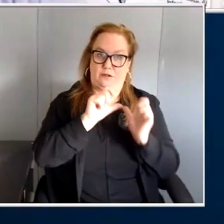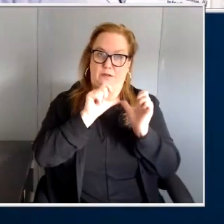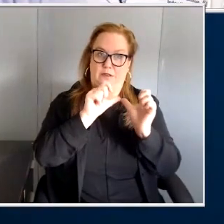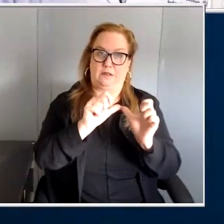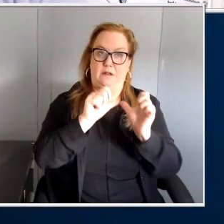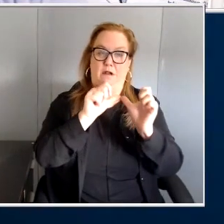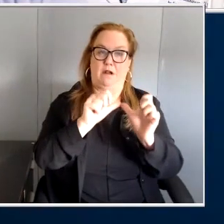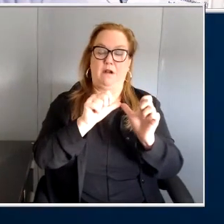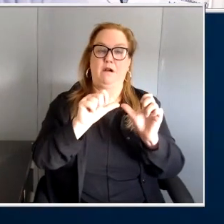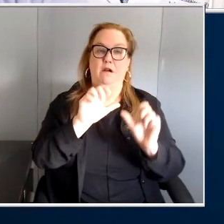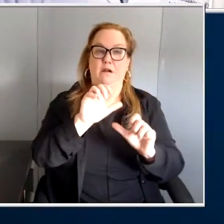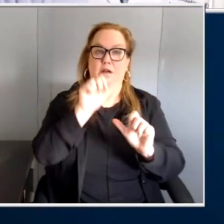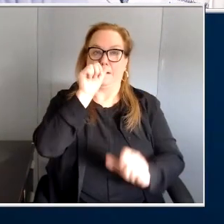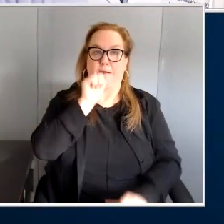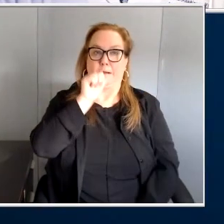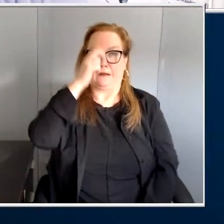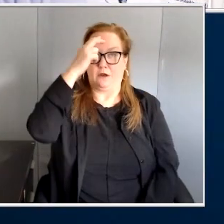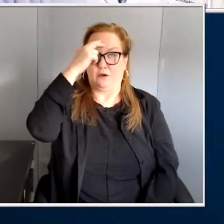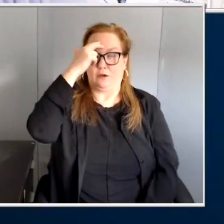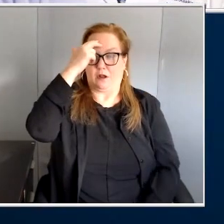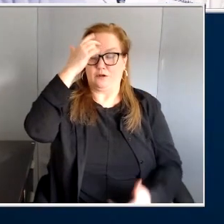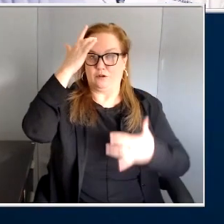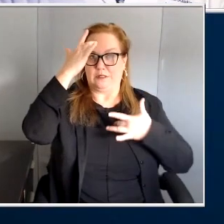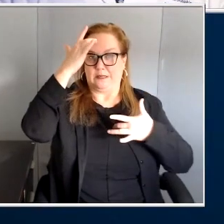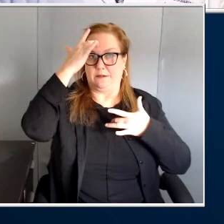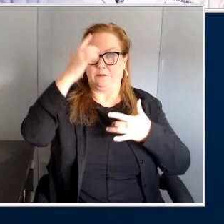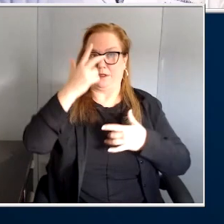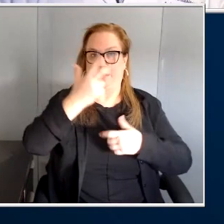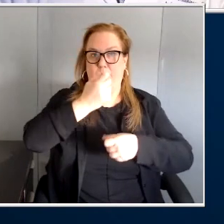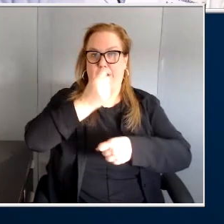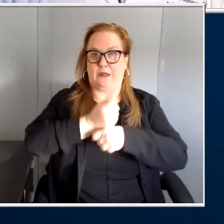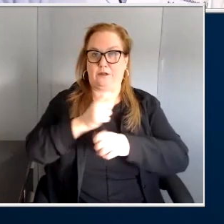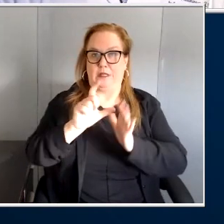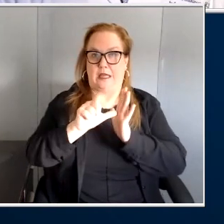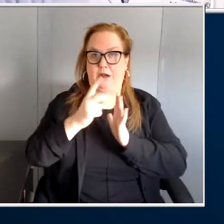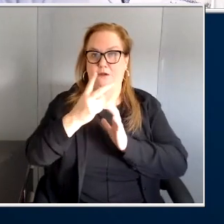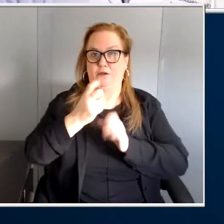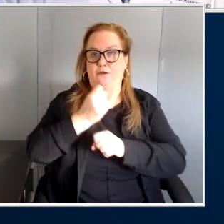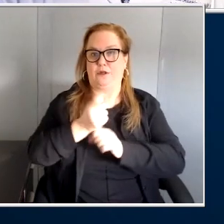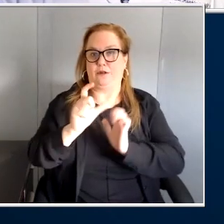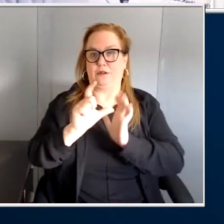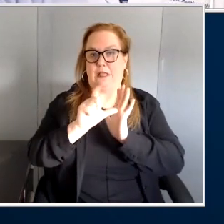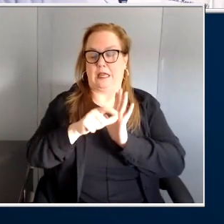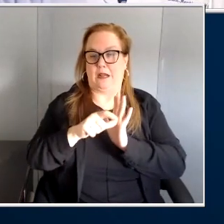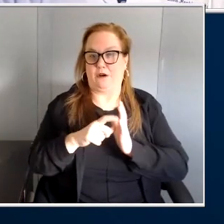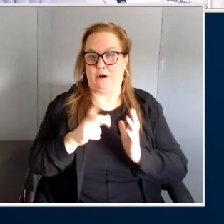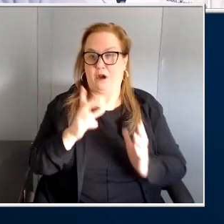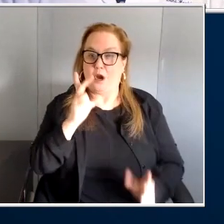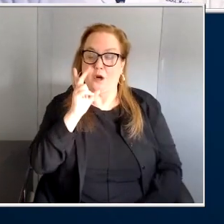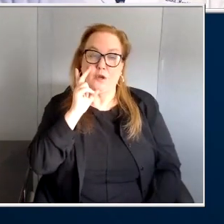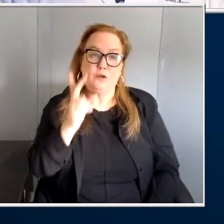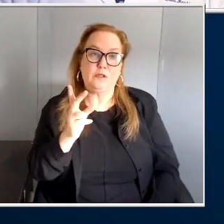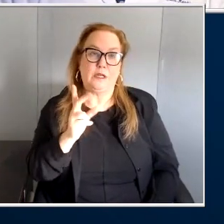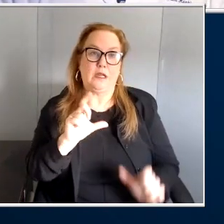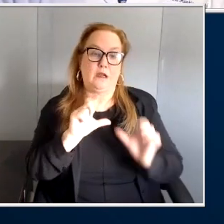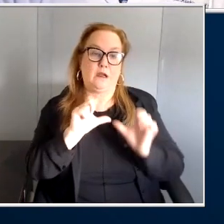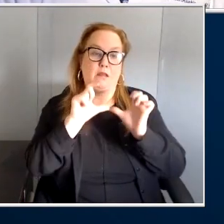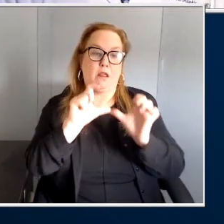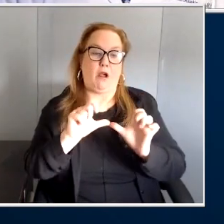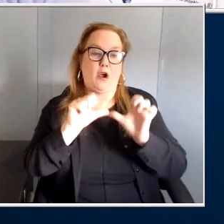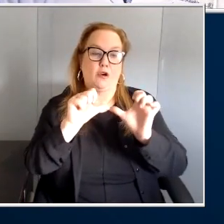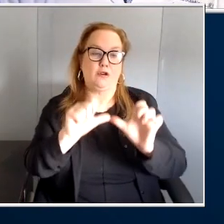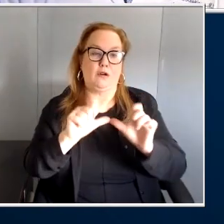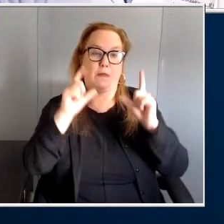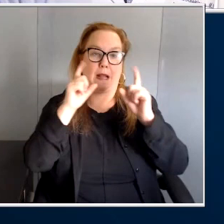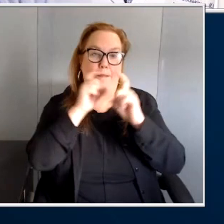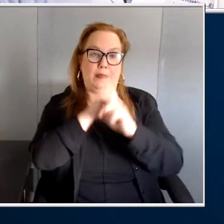COVID neurological symptoms 3 years later, 2 years later, etc.? Are you seeing some longer-term